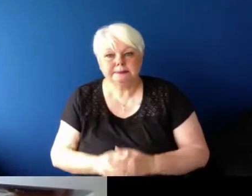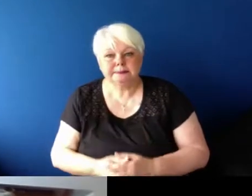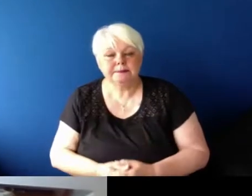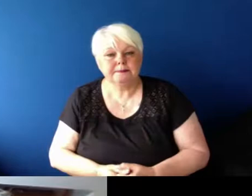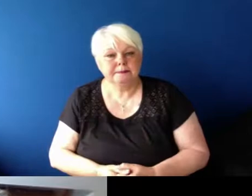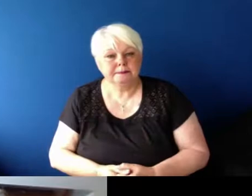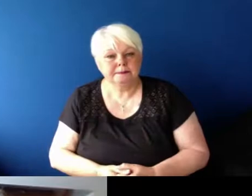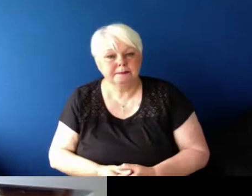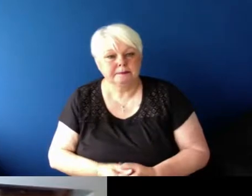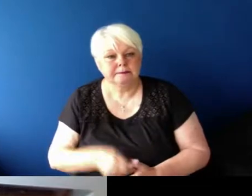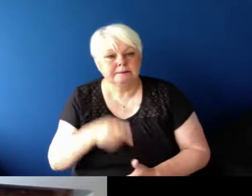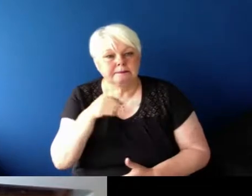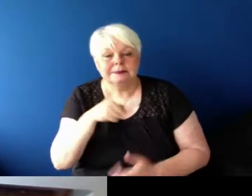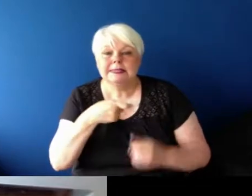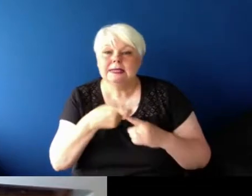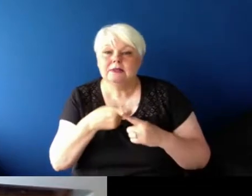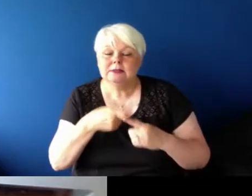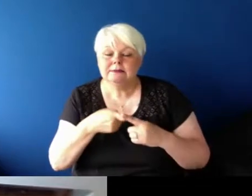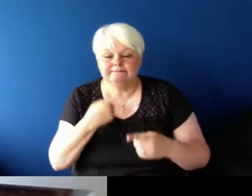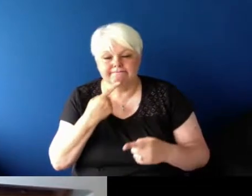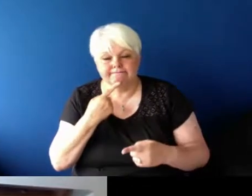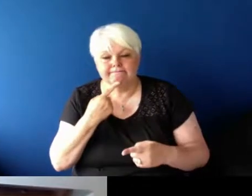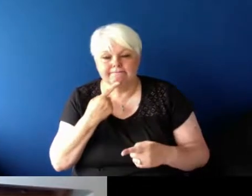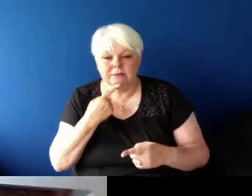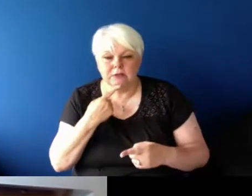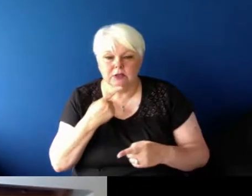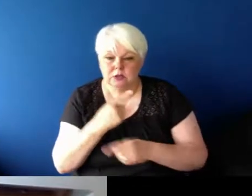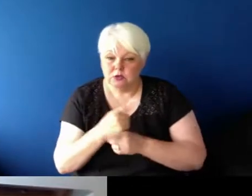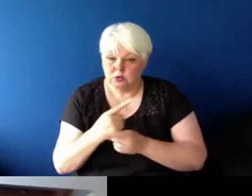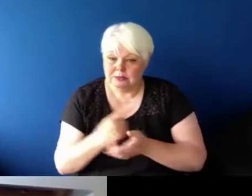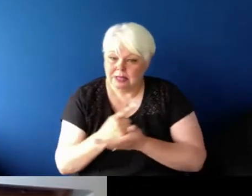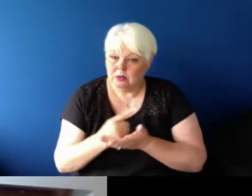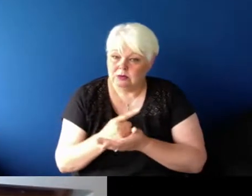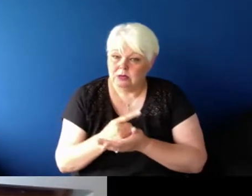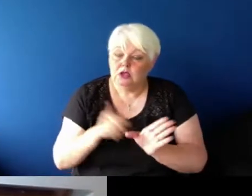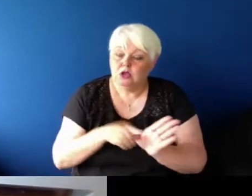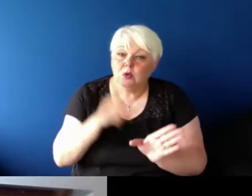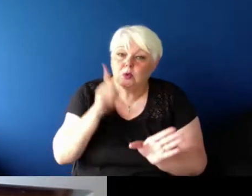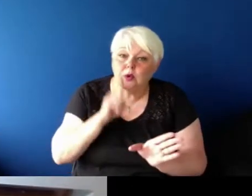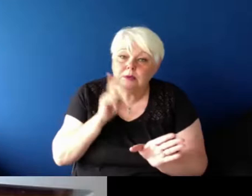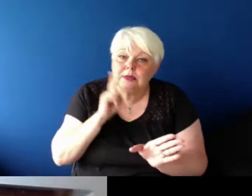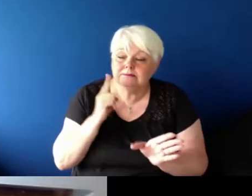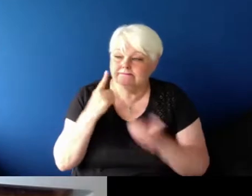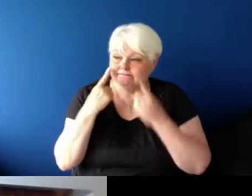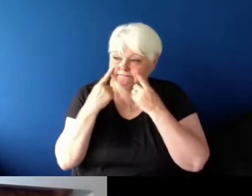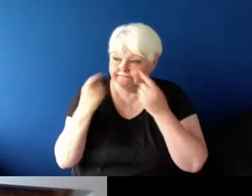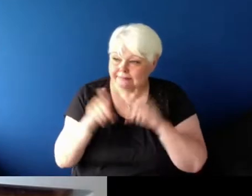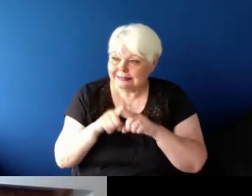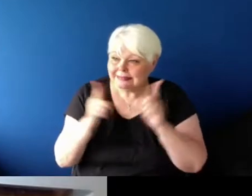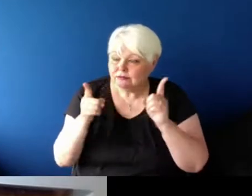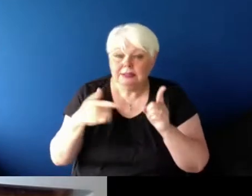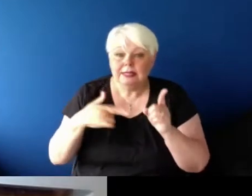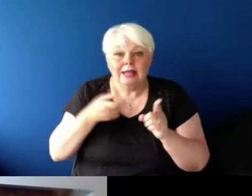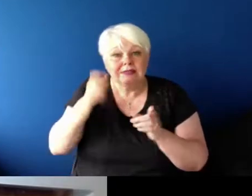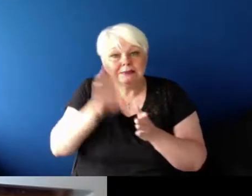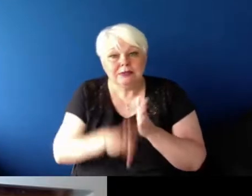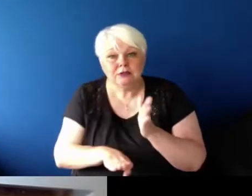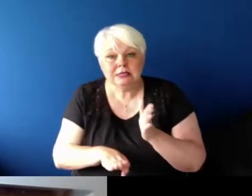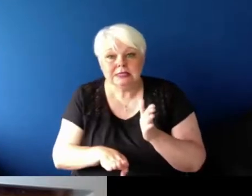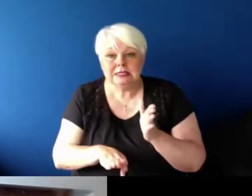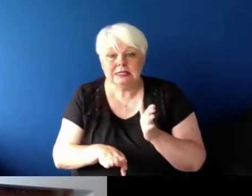So you've talked about kind of, you know, as a young woman seeking alternative life experience,